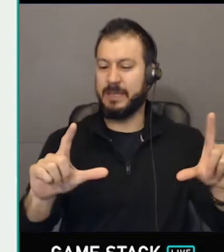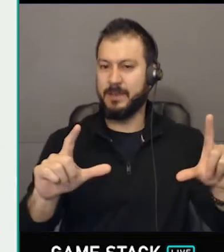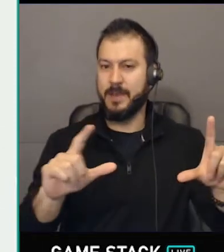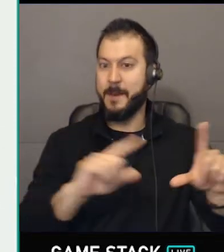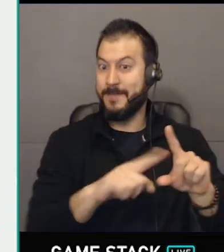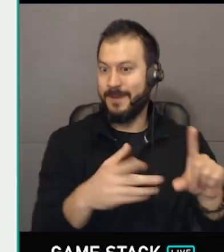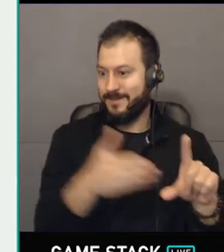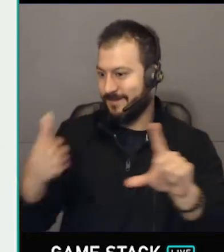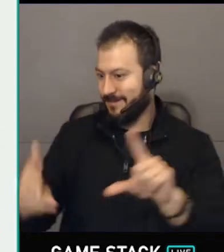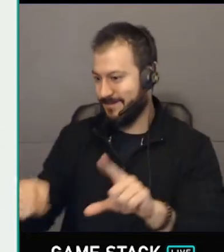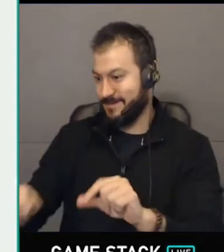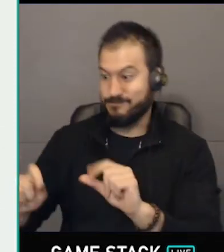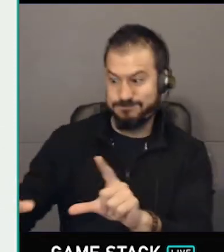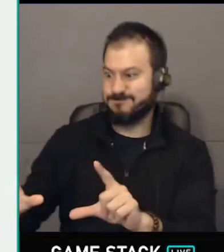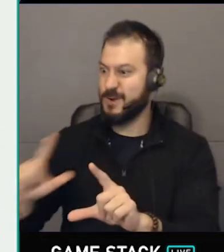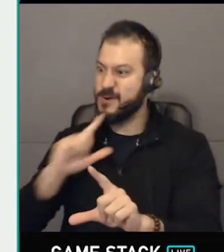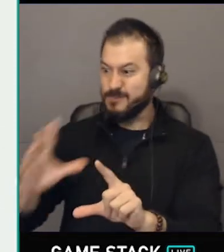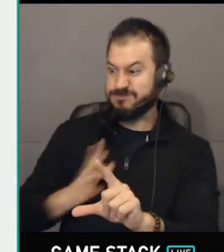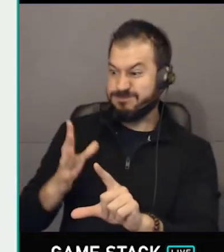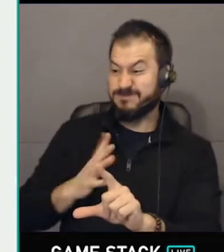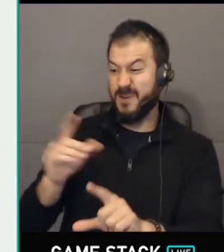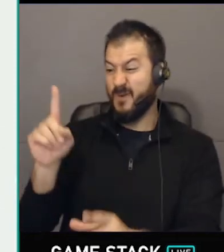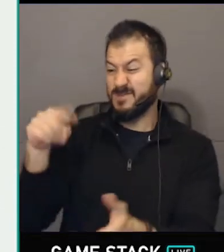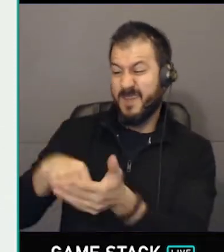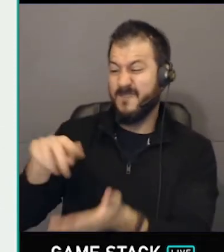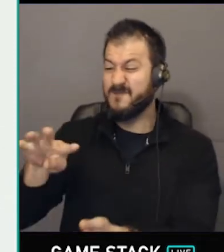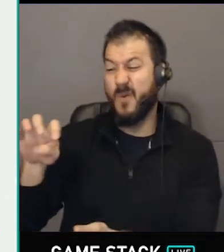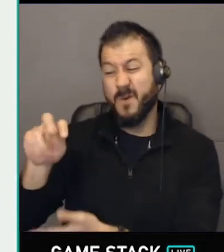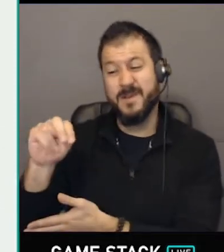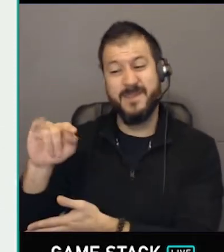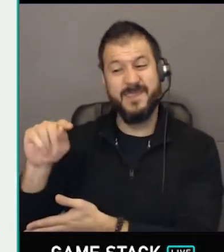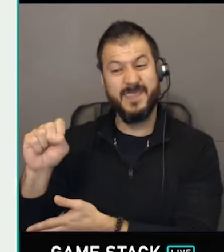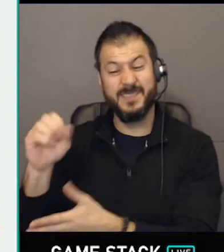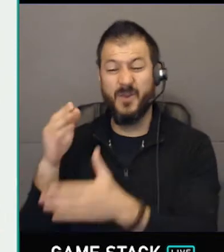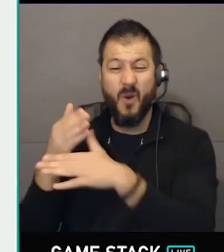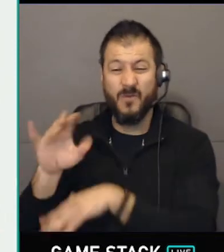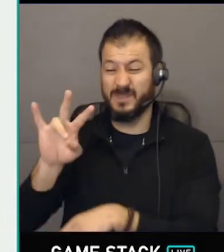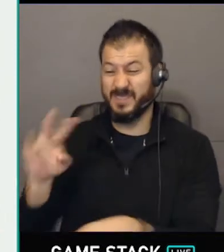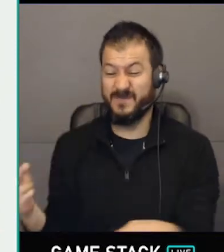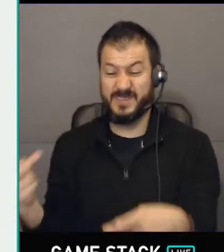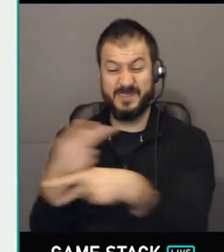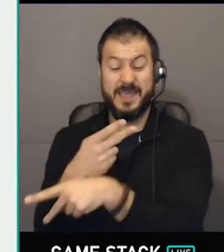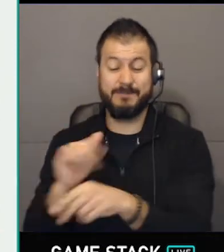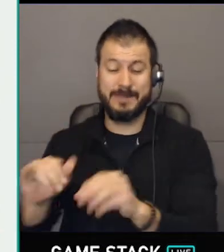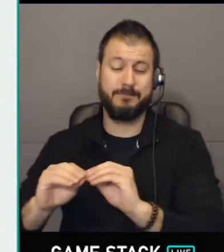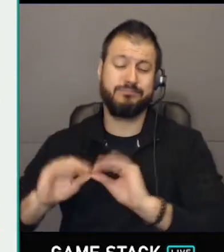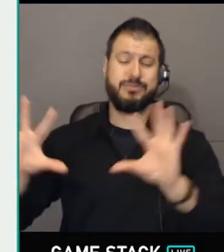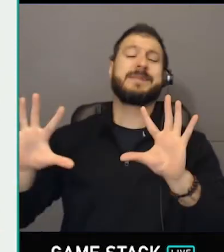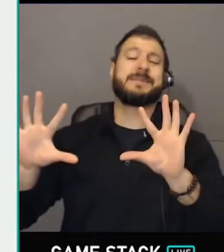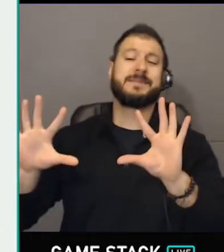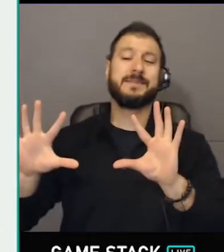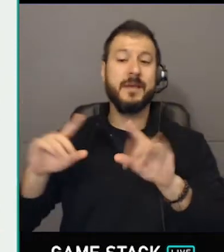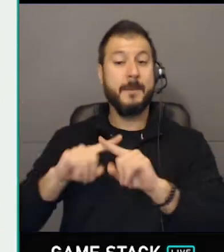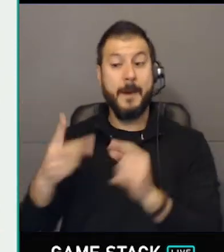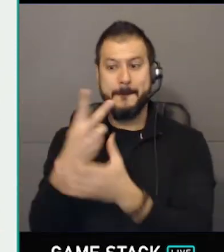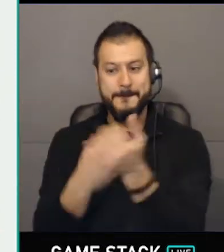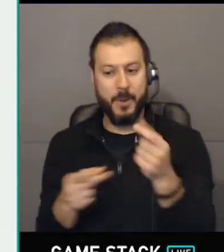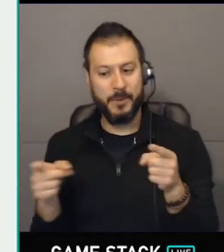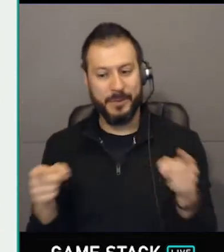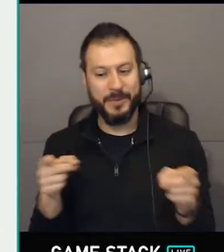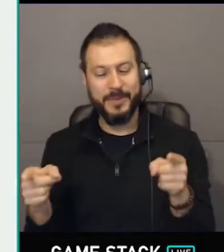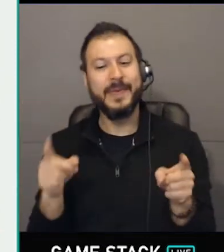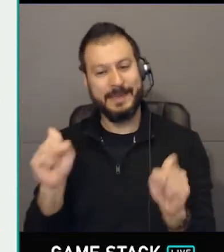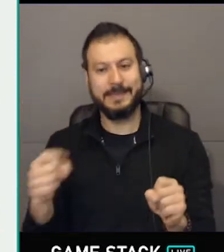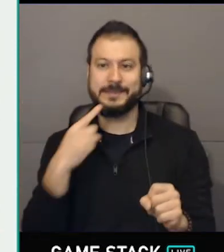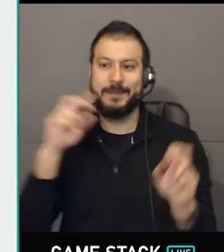prosumer monitor that can get 1400 nits, over 7 times the brightness. Yet both of these displays can claim to